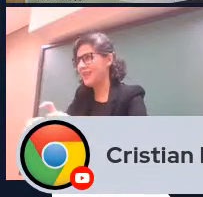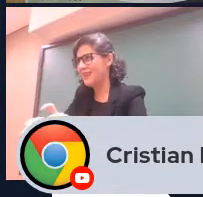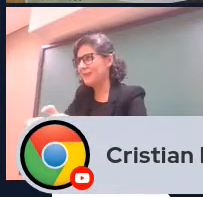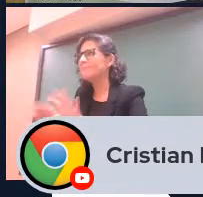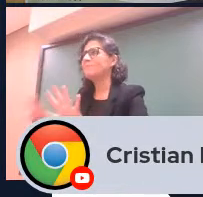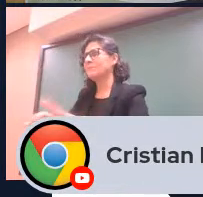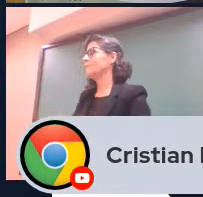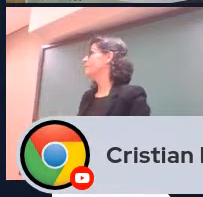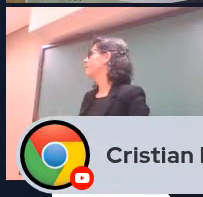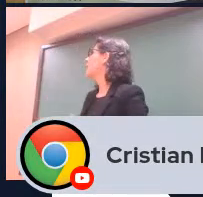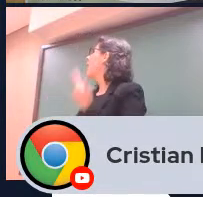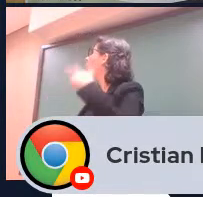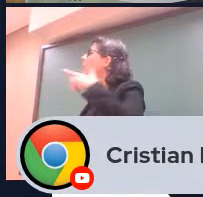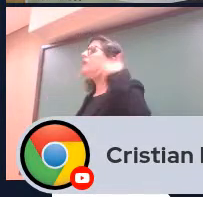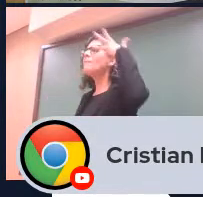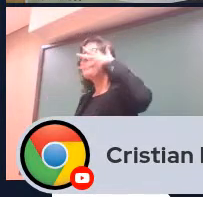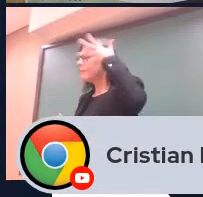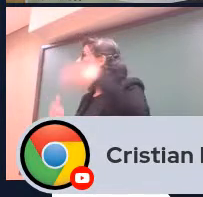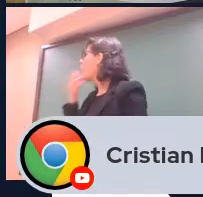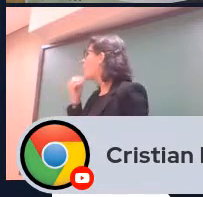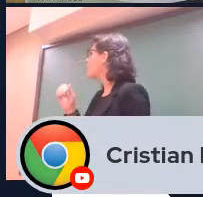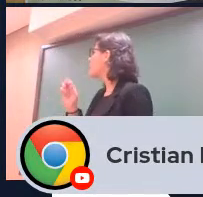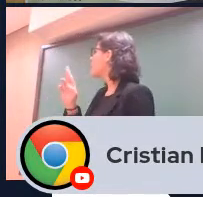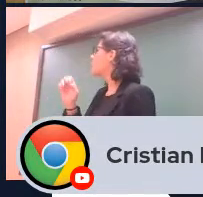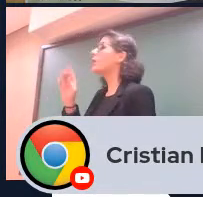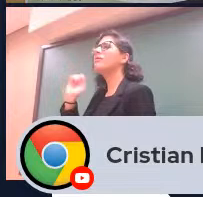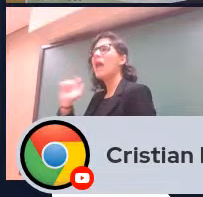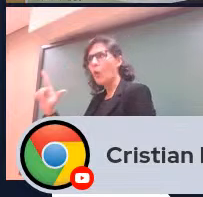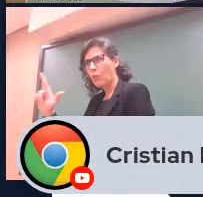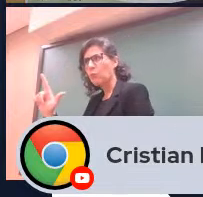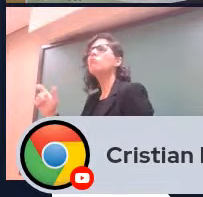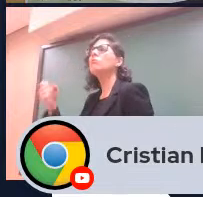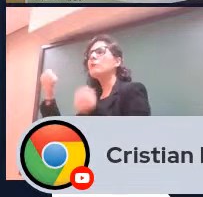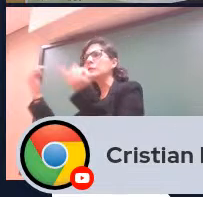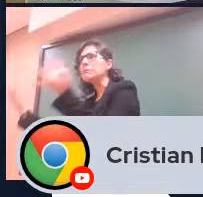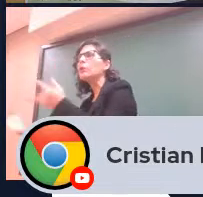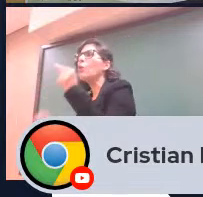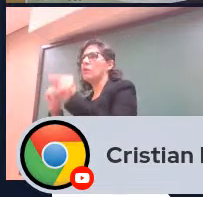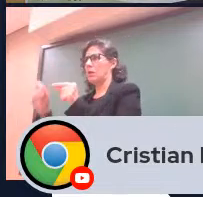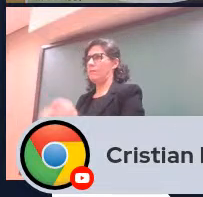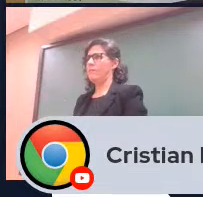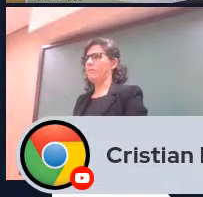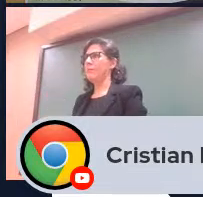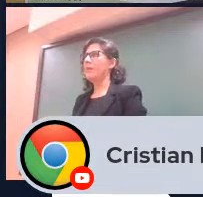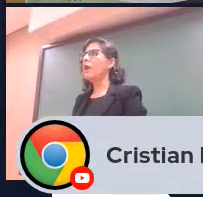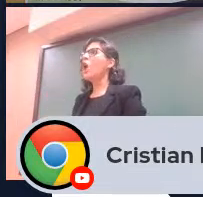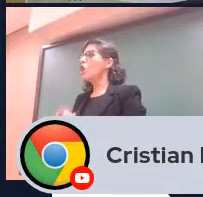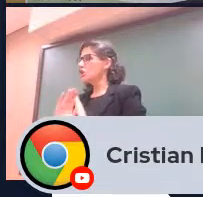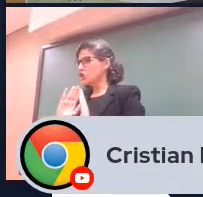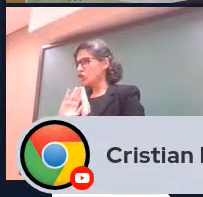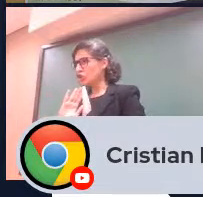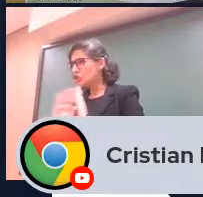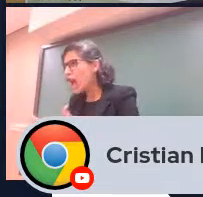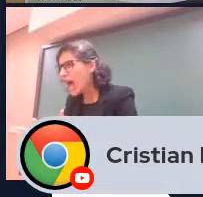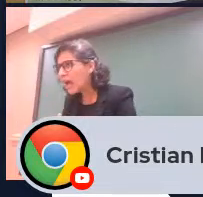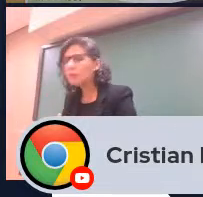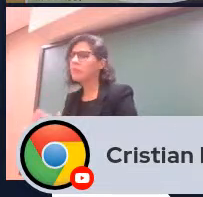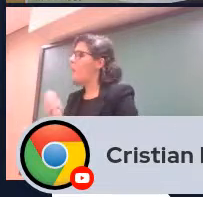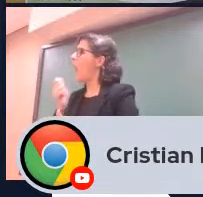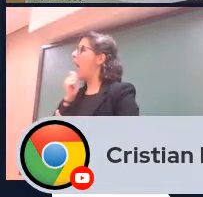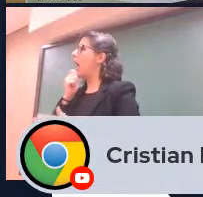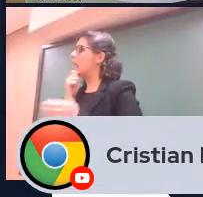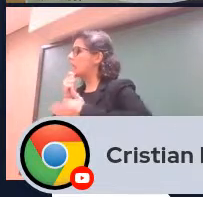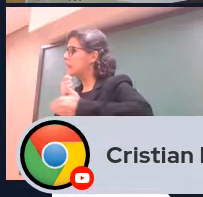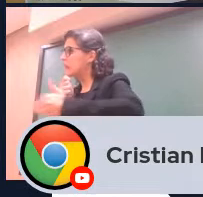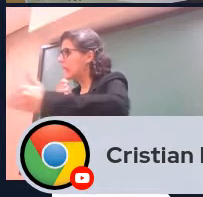an AmericaLex conference asking, are we nearly there? And his conclusion is not yet. He looked at meanings,